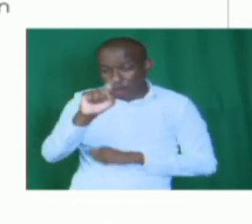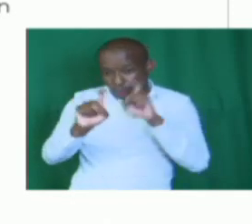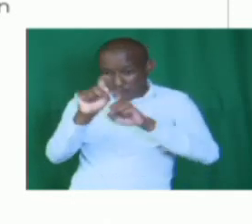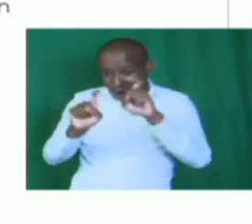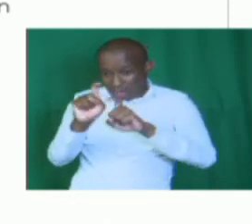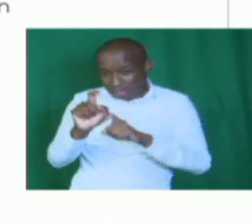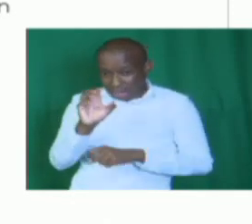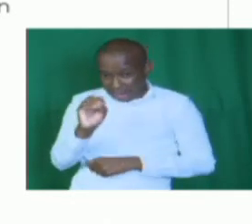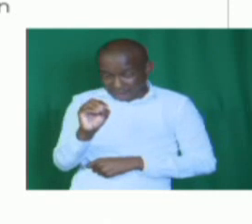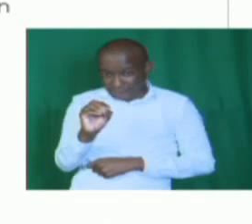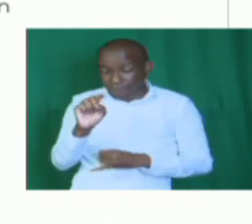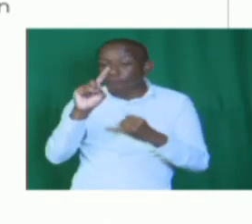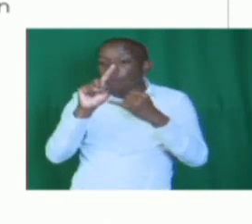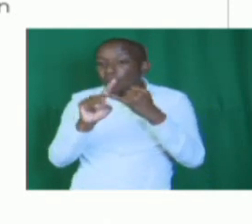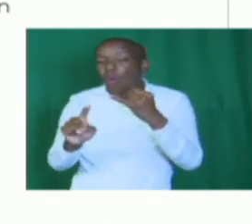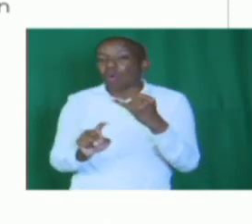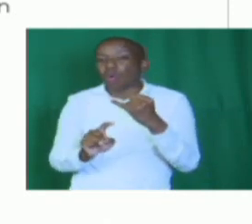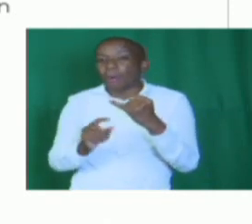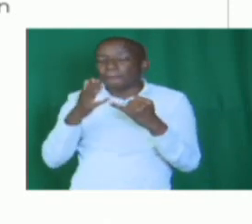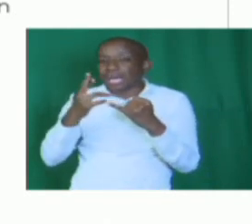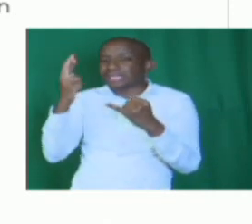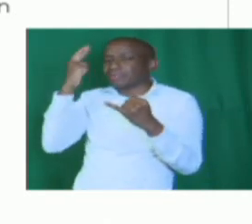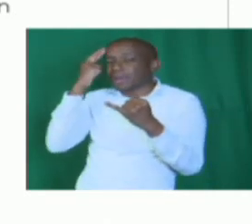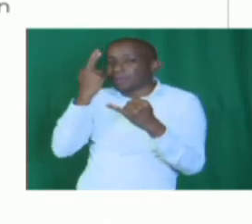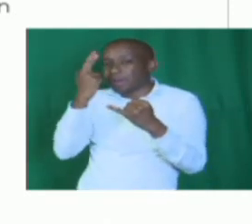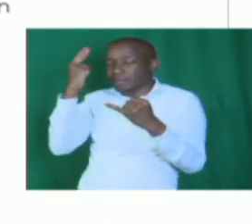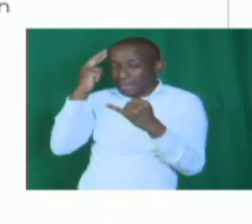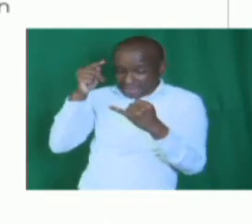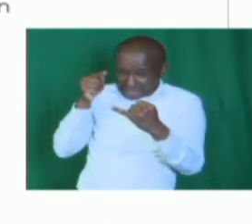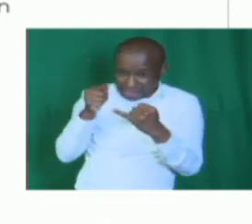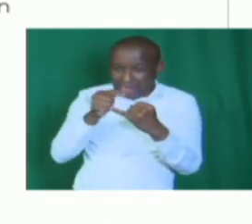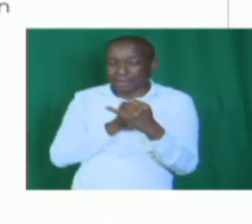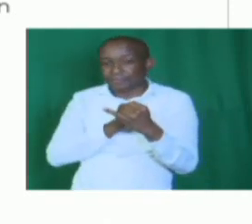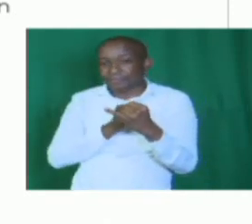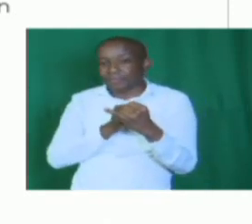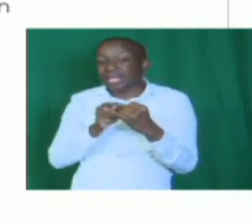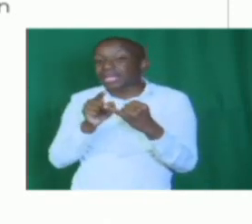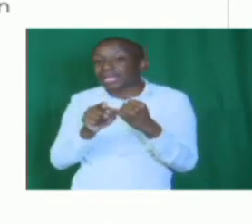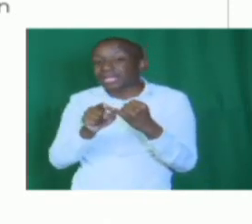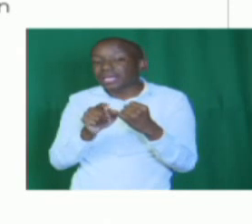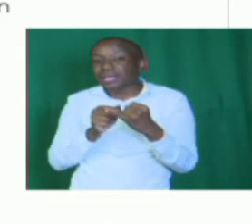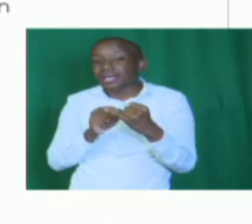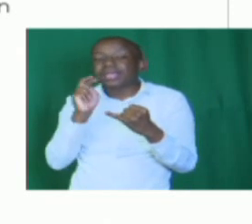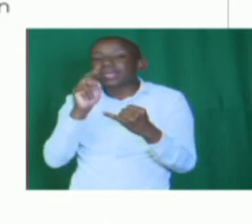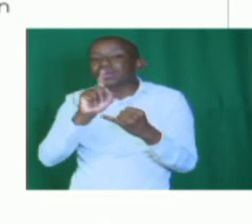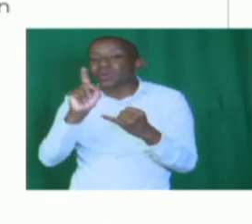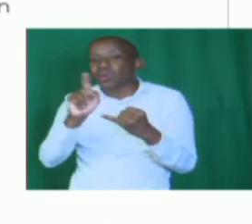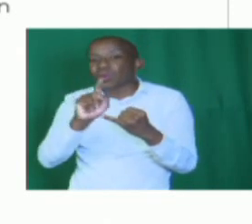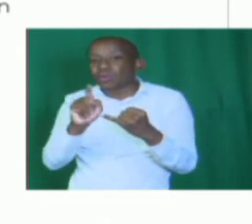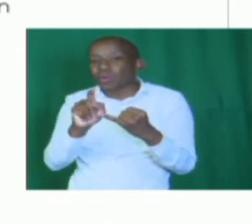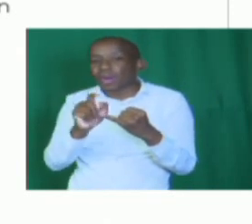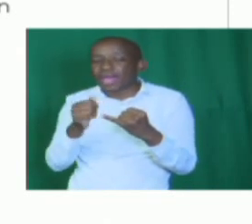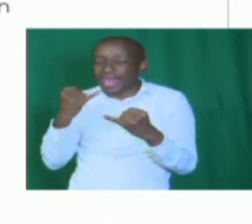pardon me for that, we have the recall questions. These are the questions that require you to